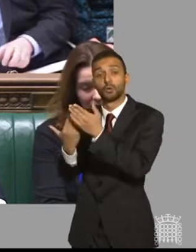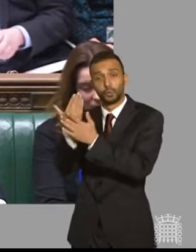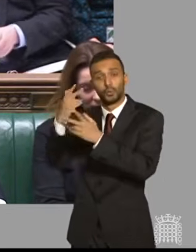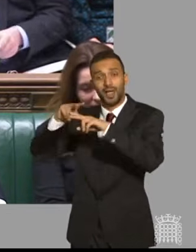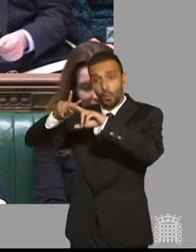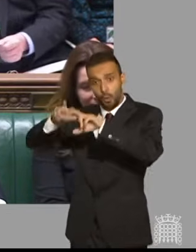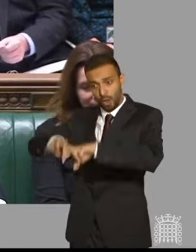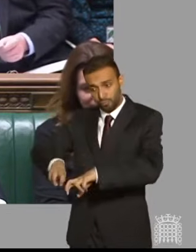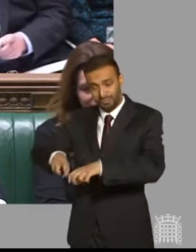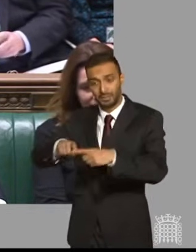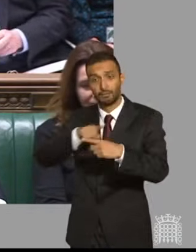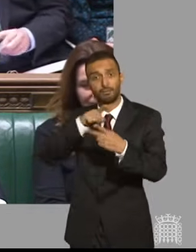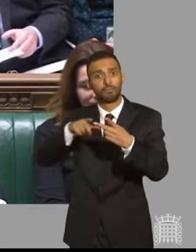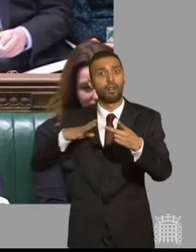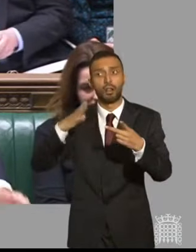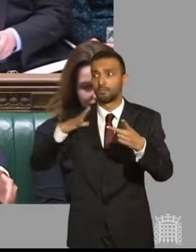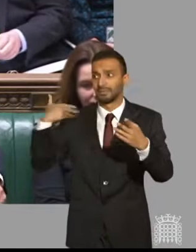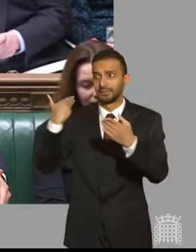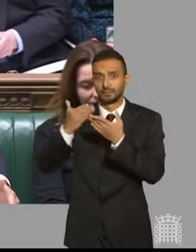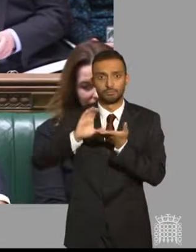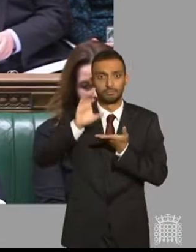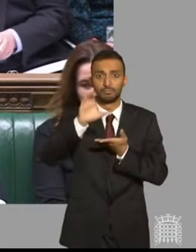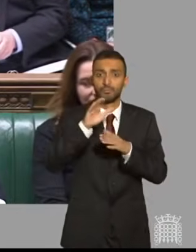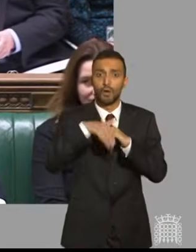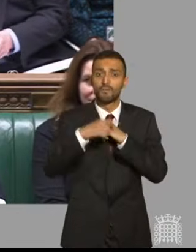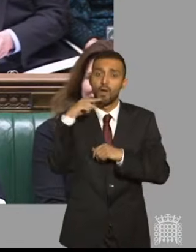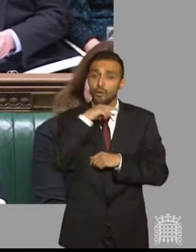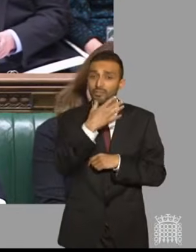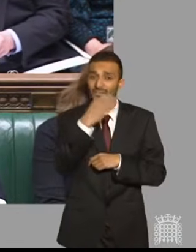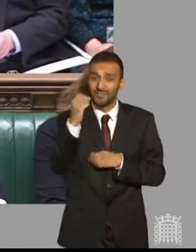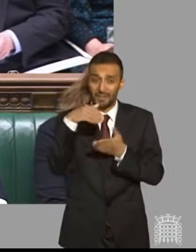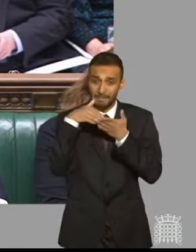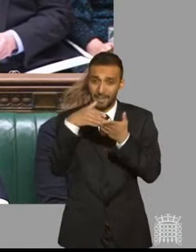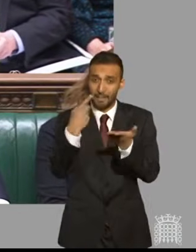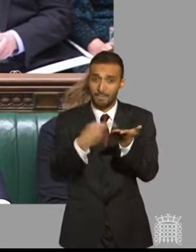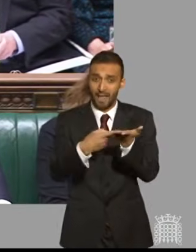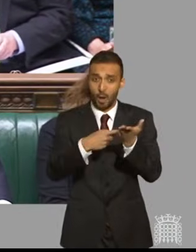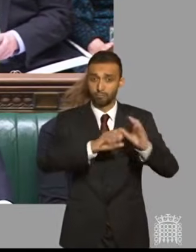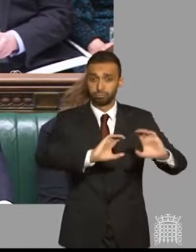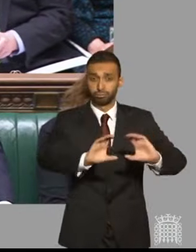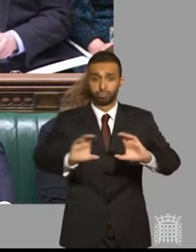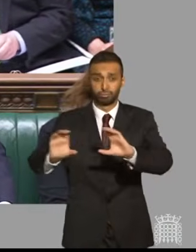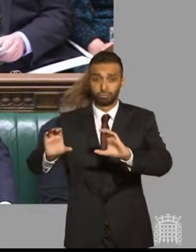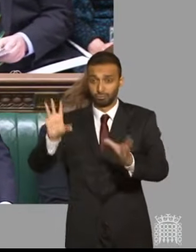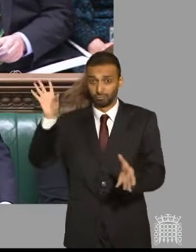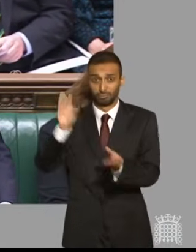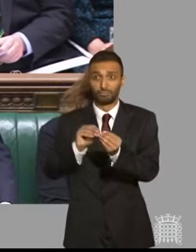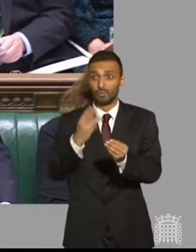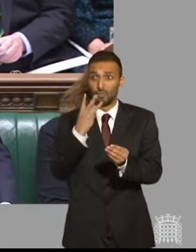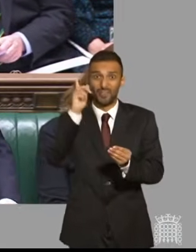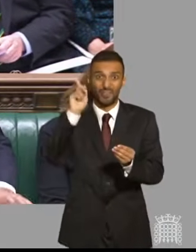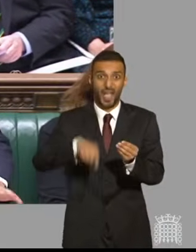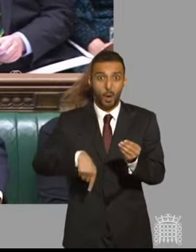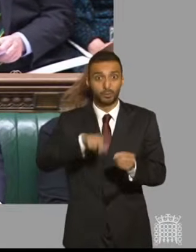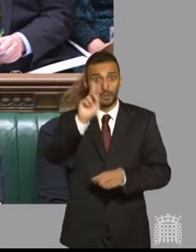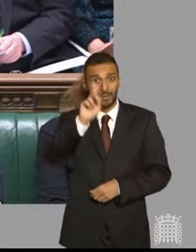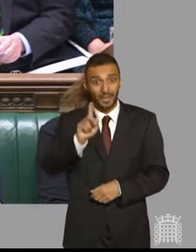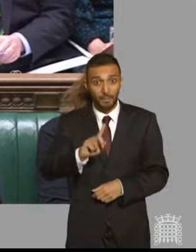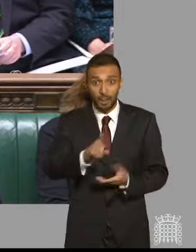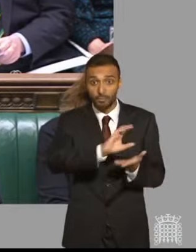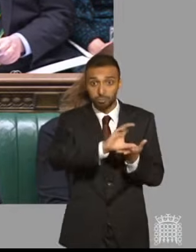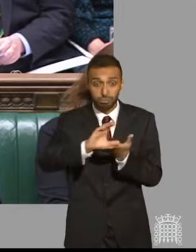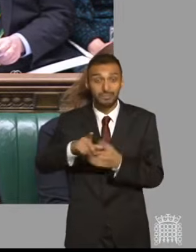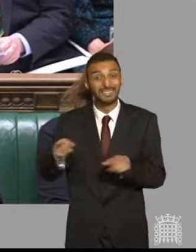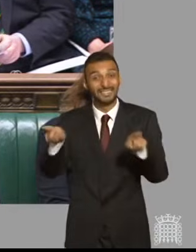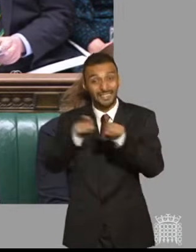compensation to almost 3,000 victims, and it's why we will introduce new legislation shortly to exonerate those. We will make